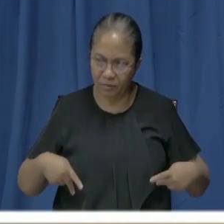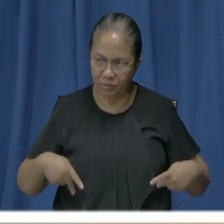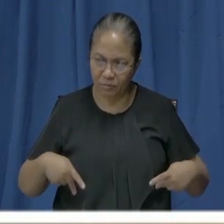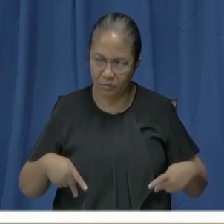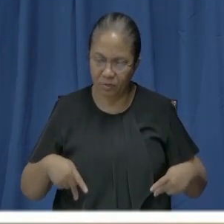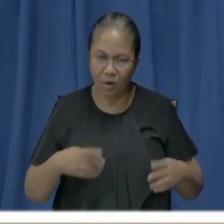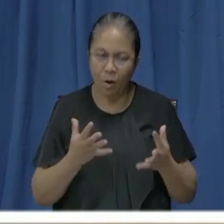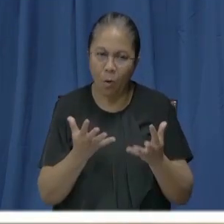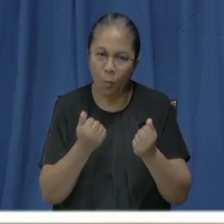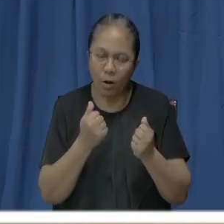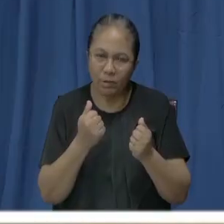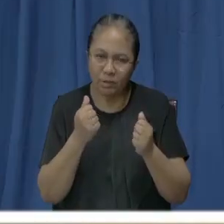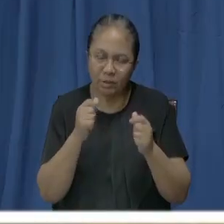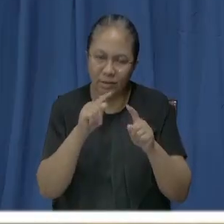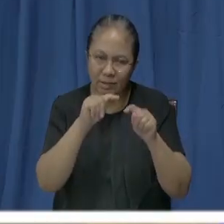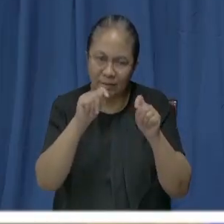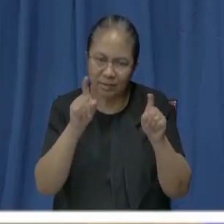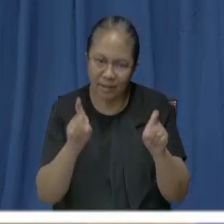trap him.